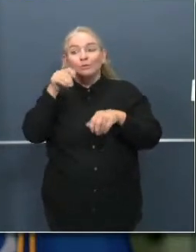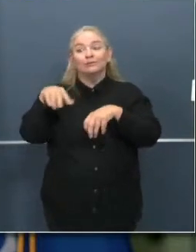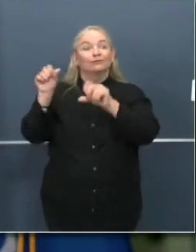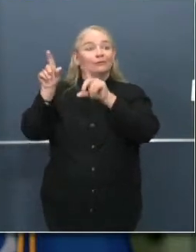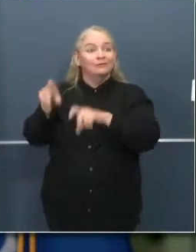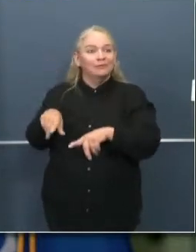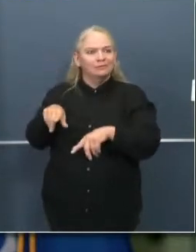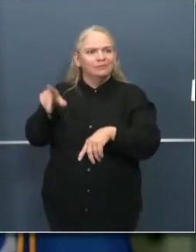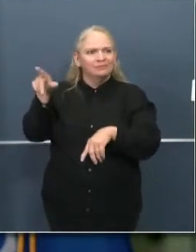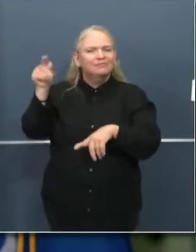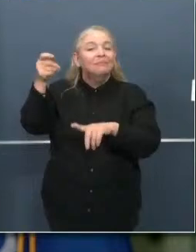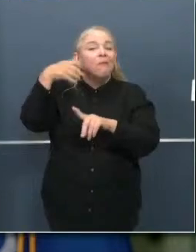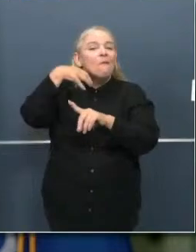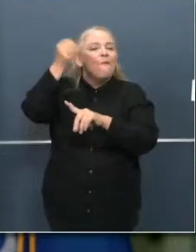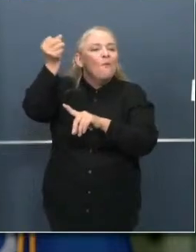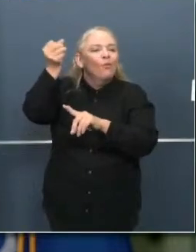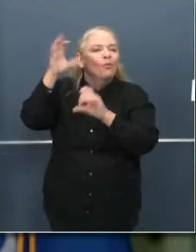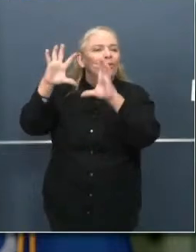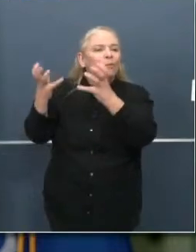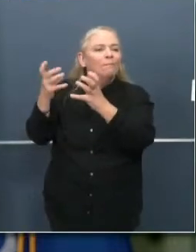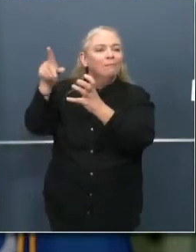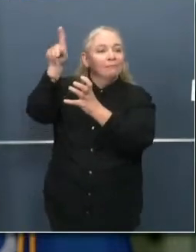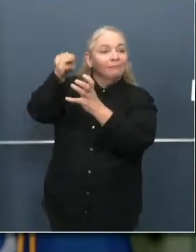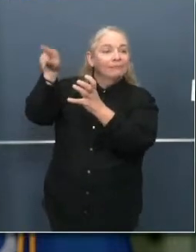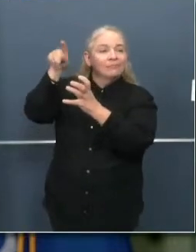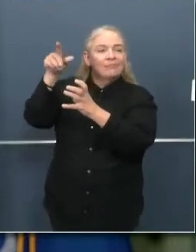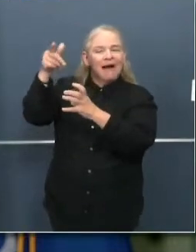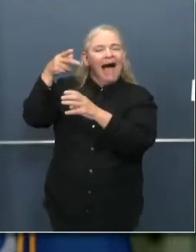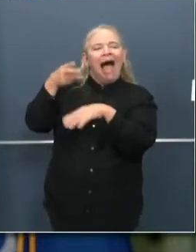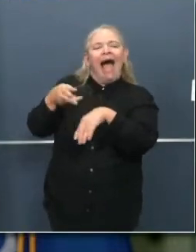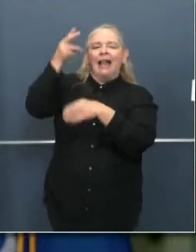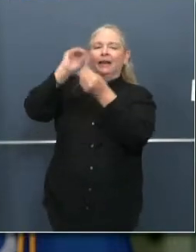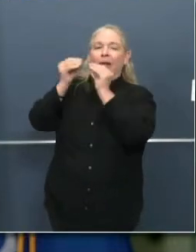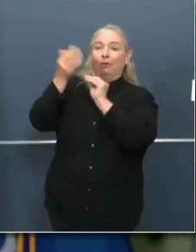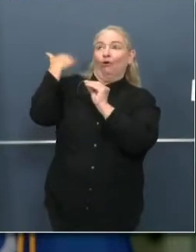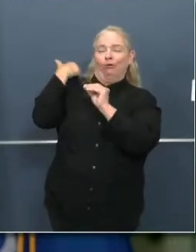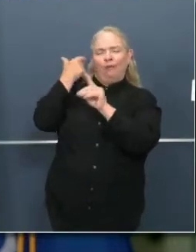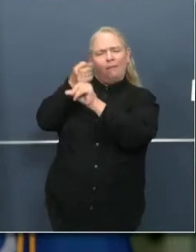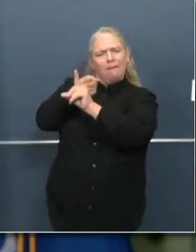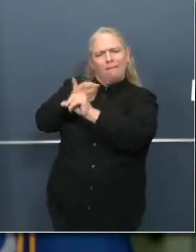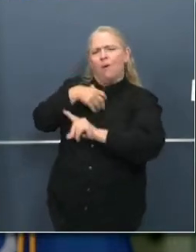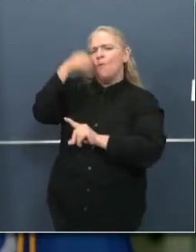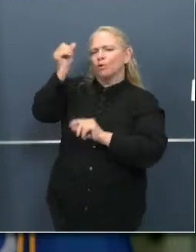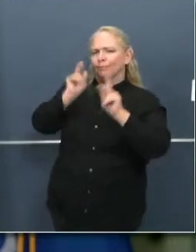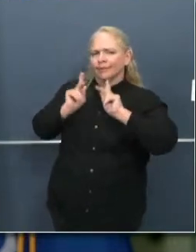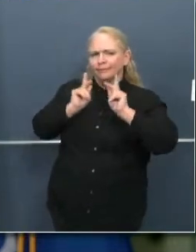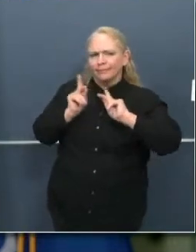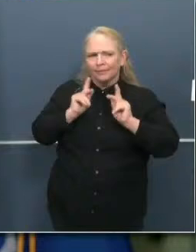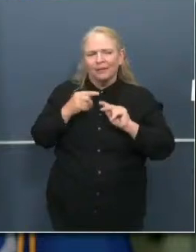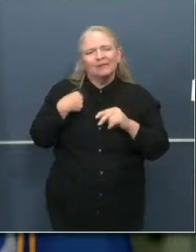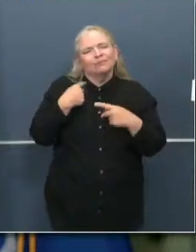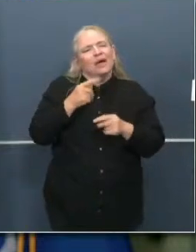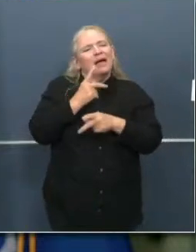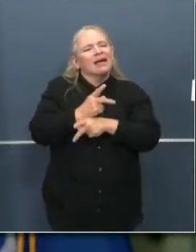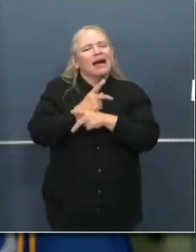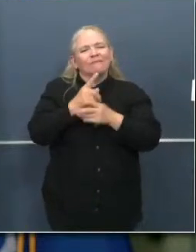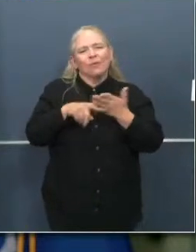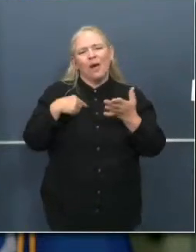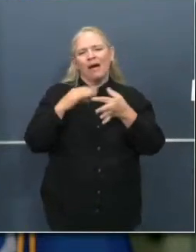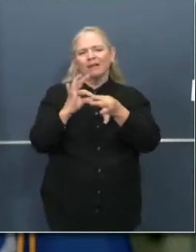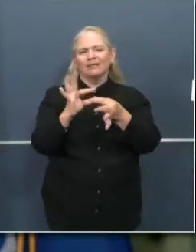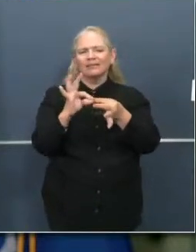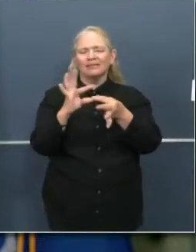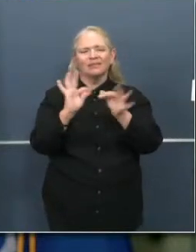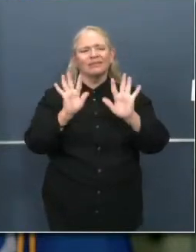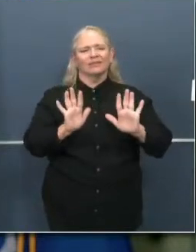that. Let me be cautious in saying that, but seeing some stabilization in our residential care facilities for adults, in our